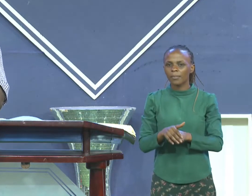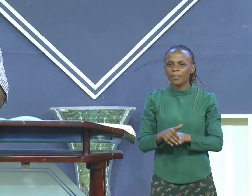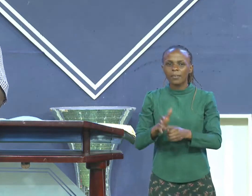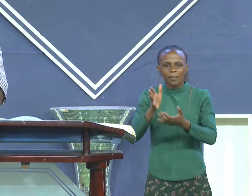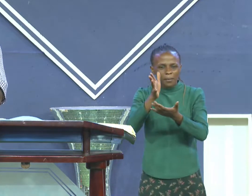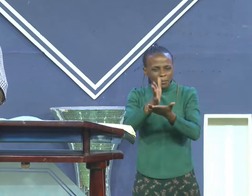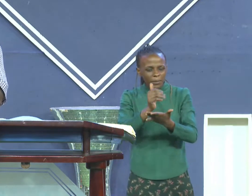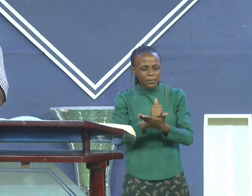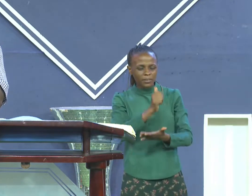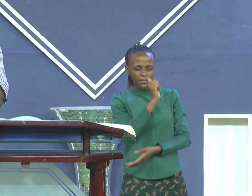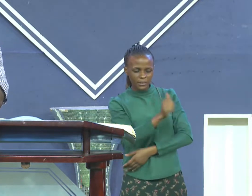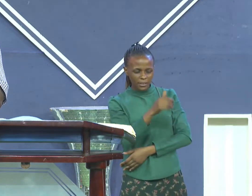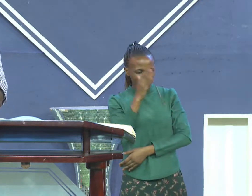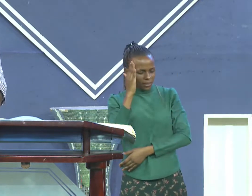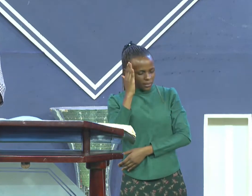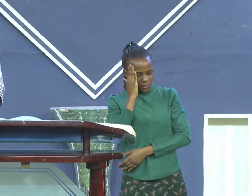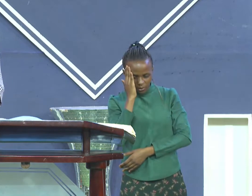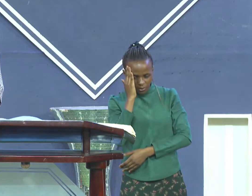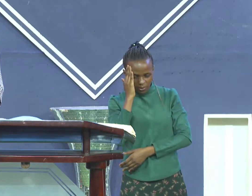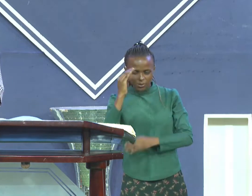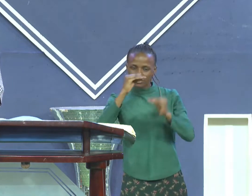she knew her son was going to